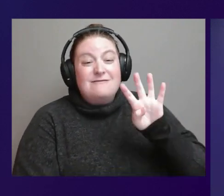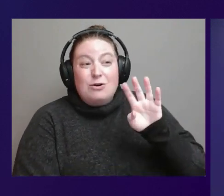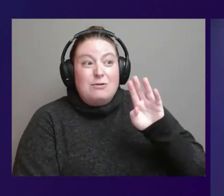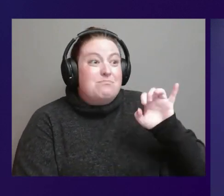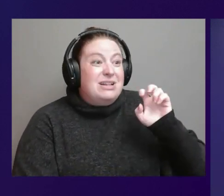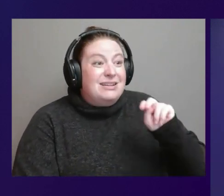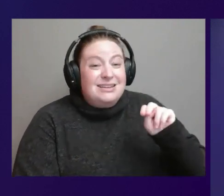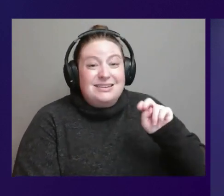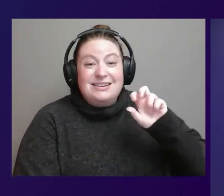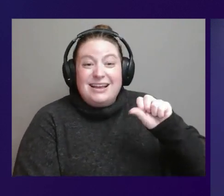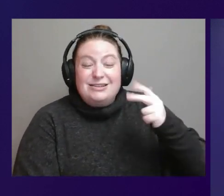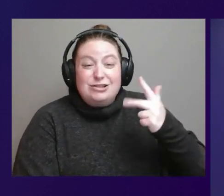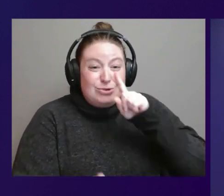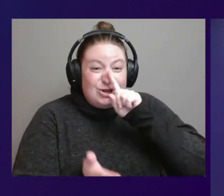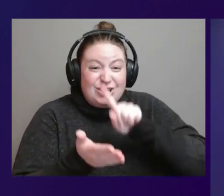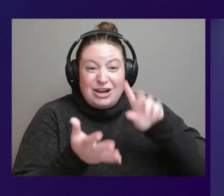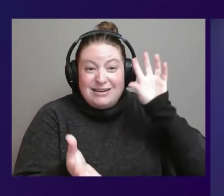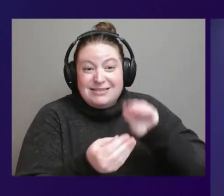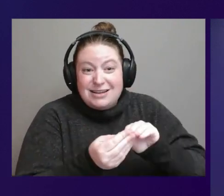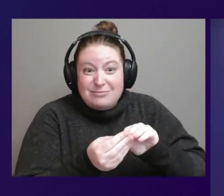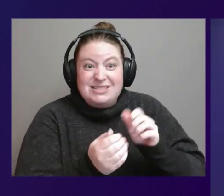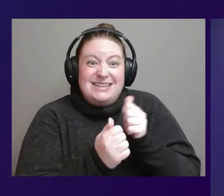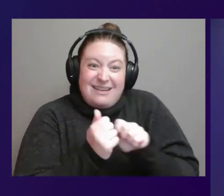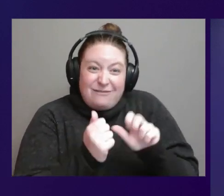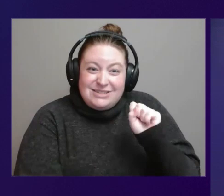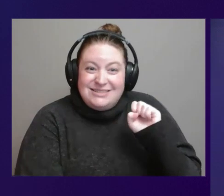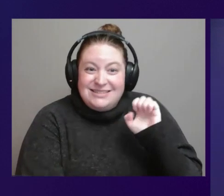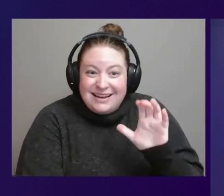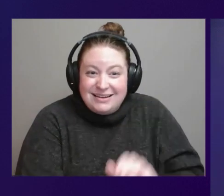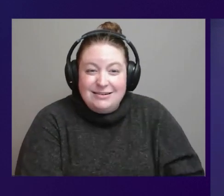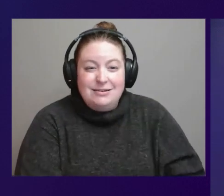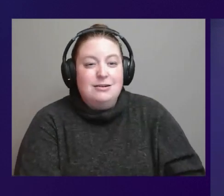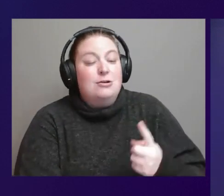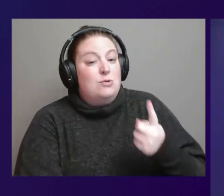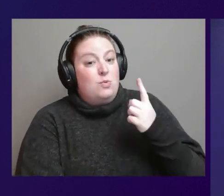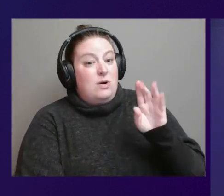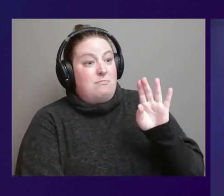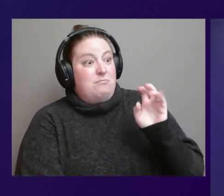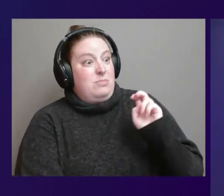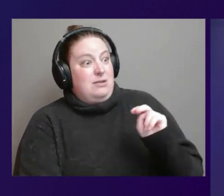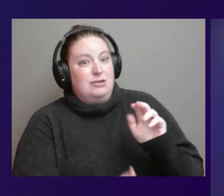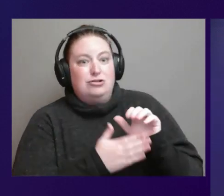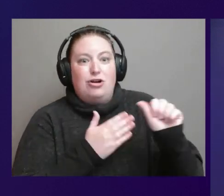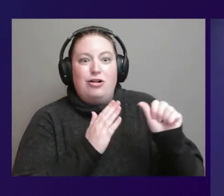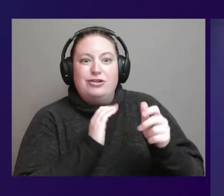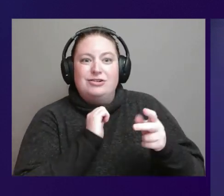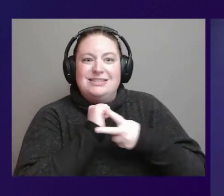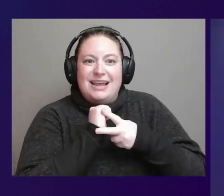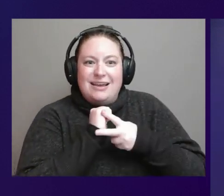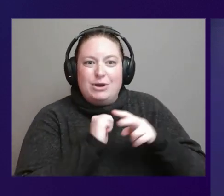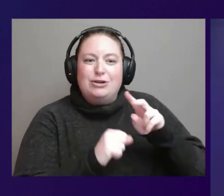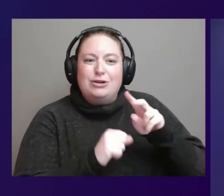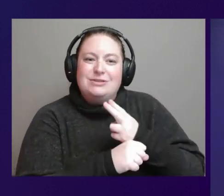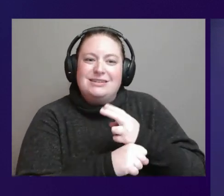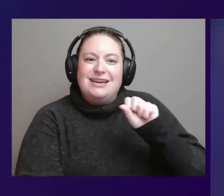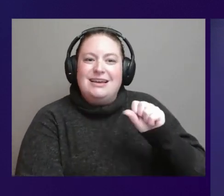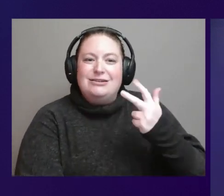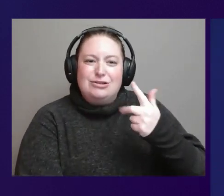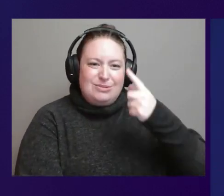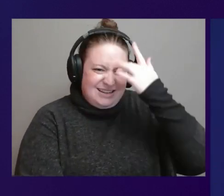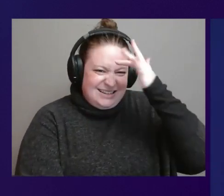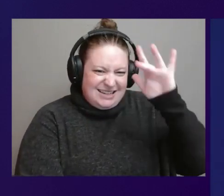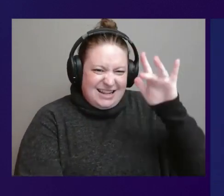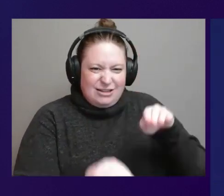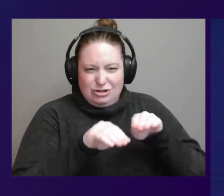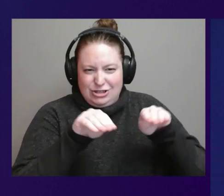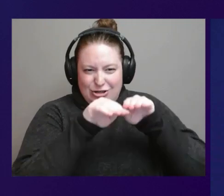every second, and then $1 billion saved by using S3 intelligent tiering. Also, one thing I loved was